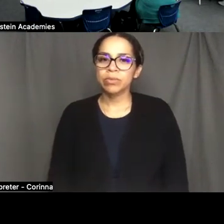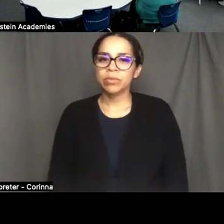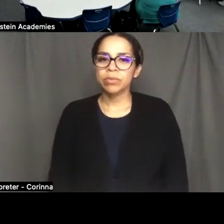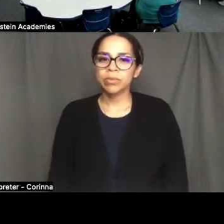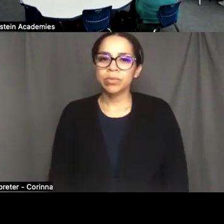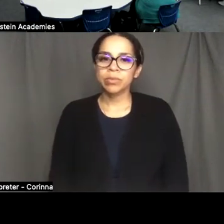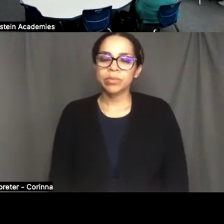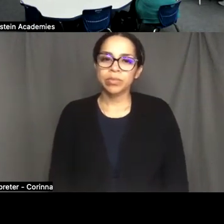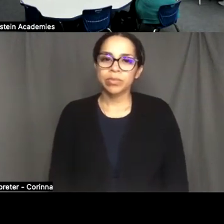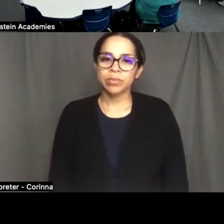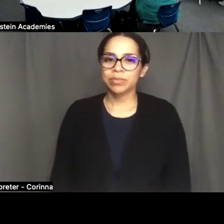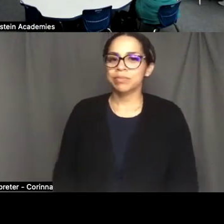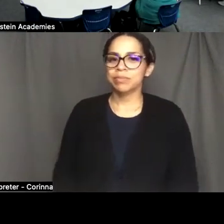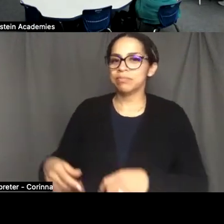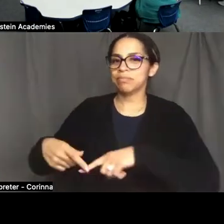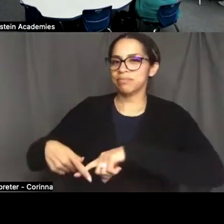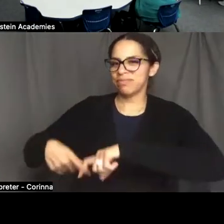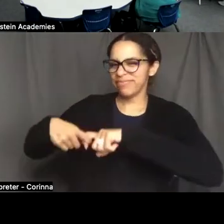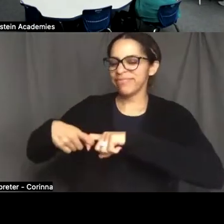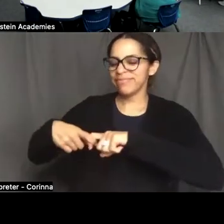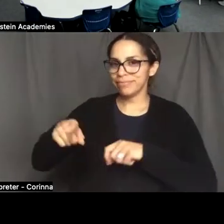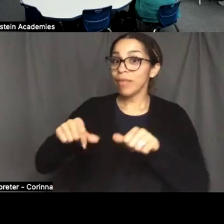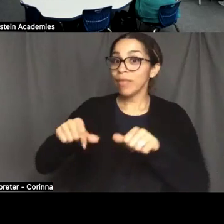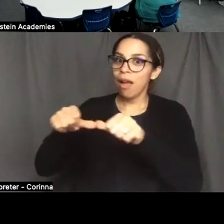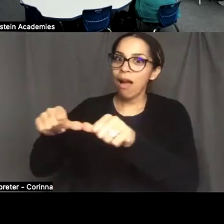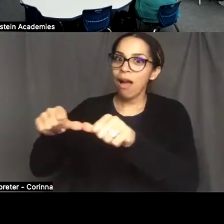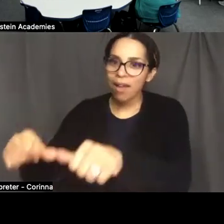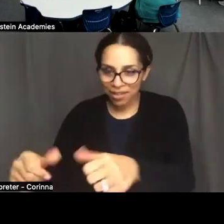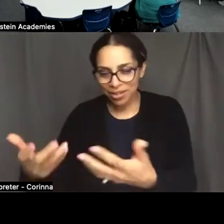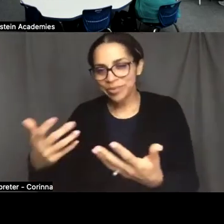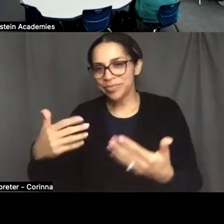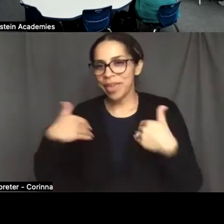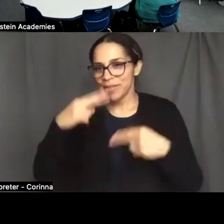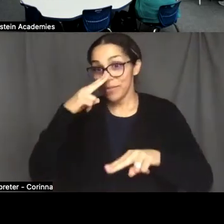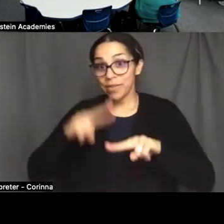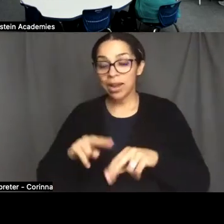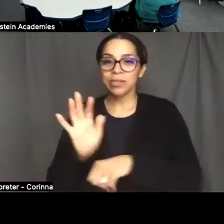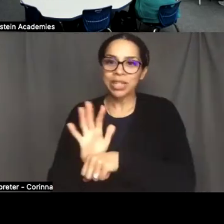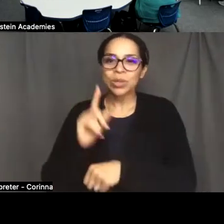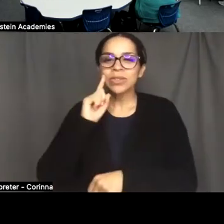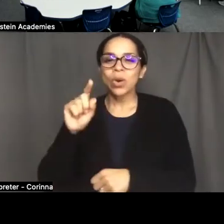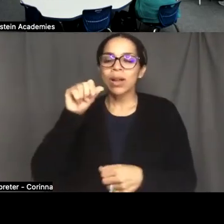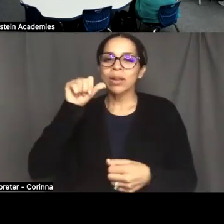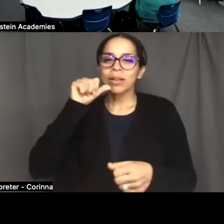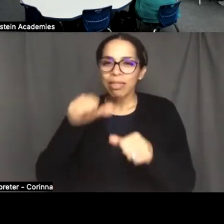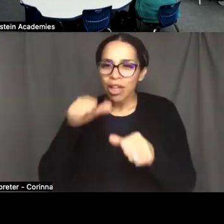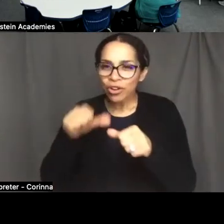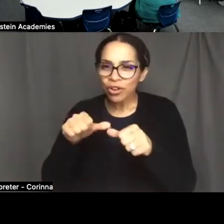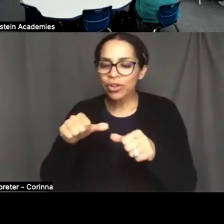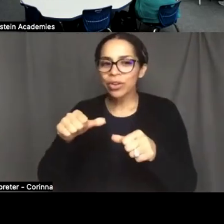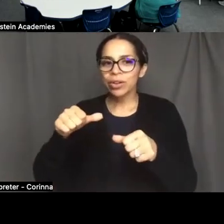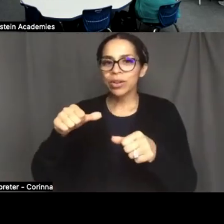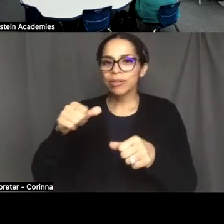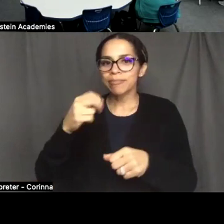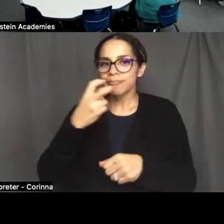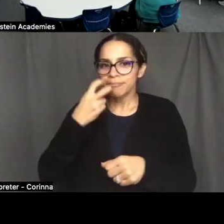He goes on and on. And he also has a lot of really fun videos for letter names and sounds and things too, if you want to look them up on YouTube. Have your kids said